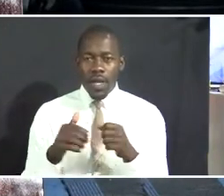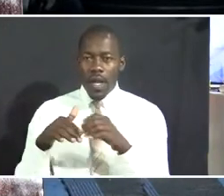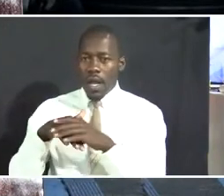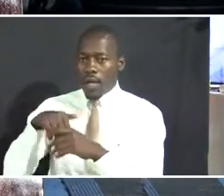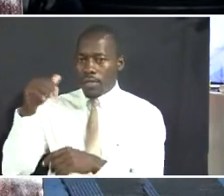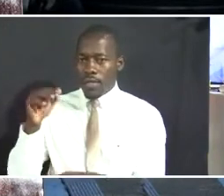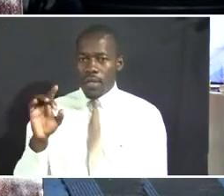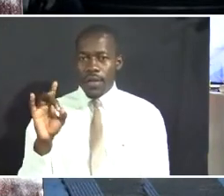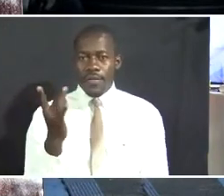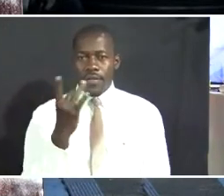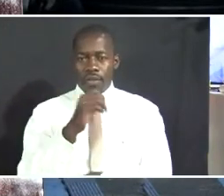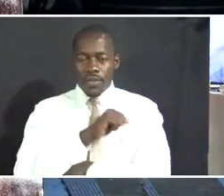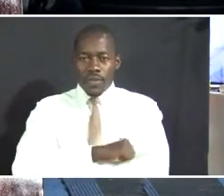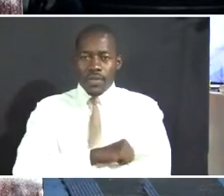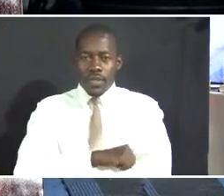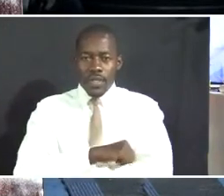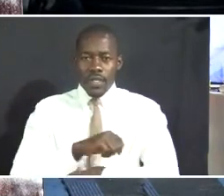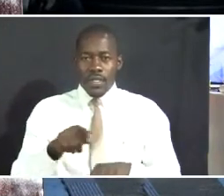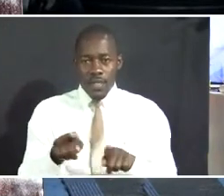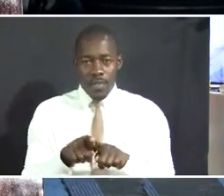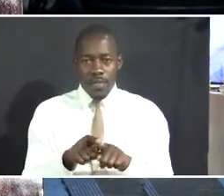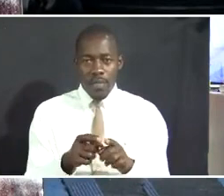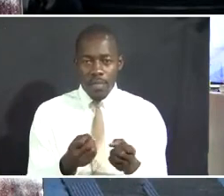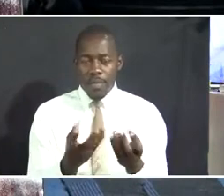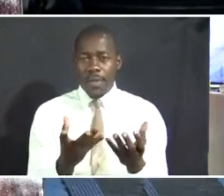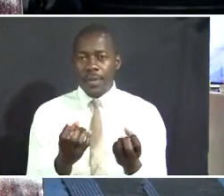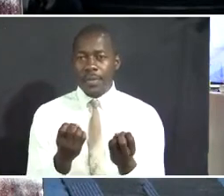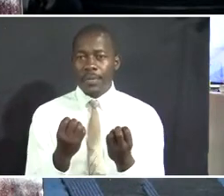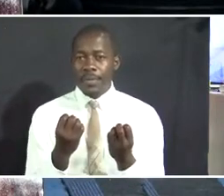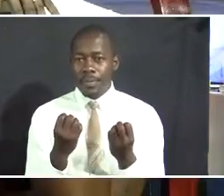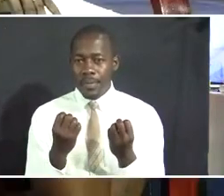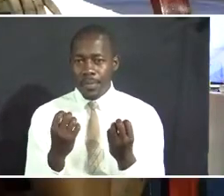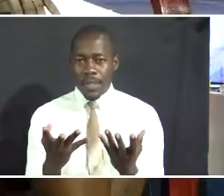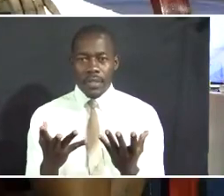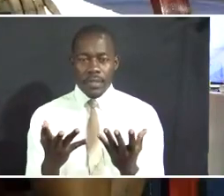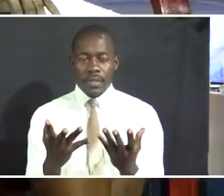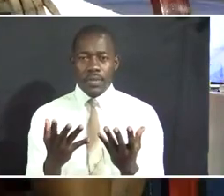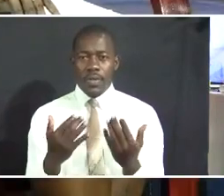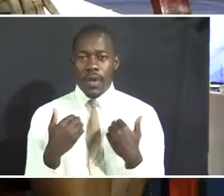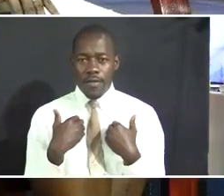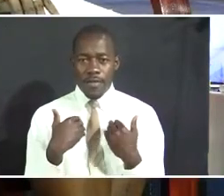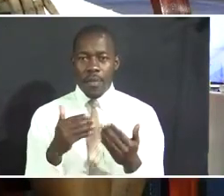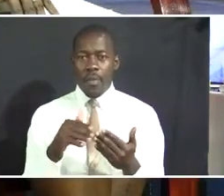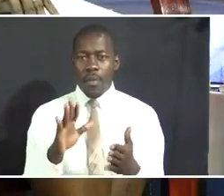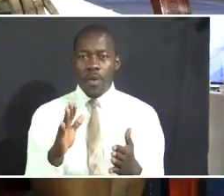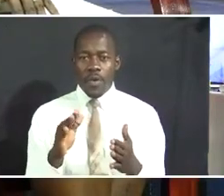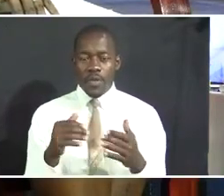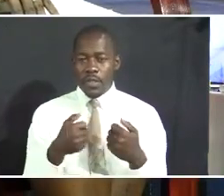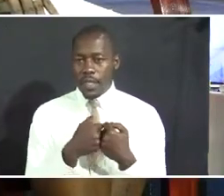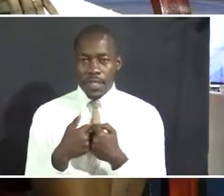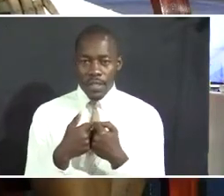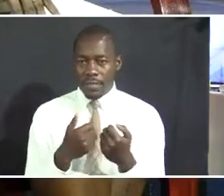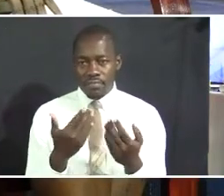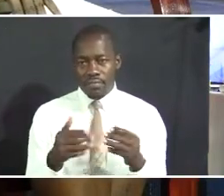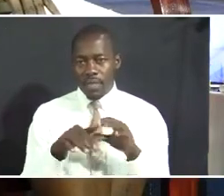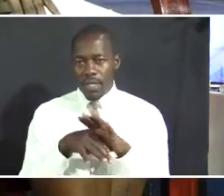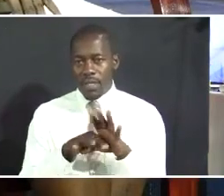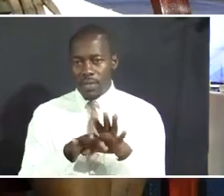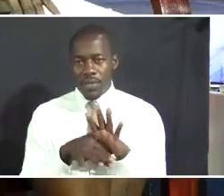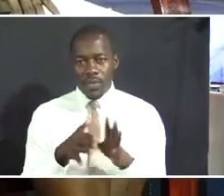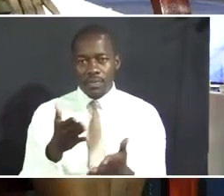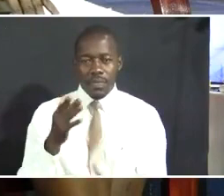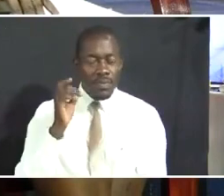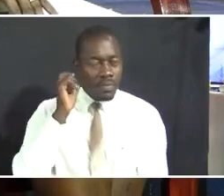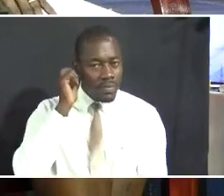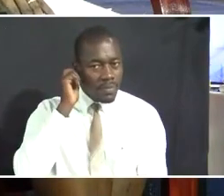Adventist schools are also creeping in into Adventist schools. So it's something that most probably the administration